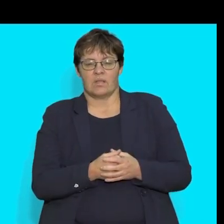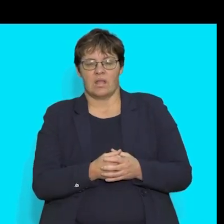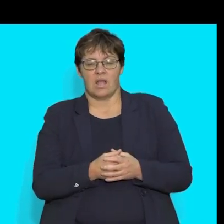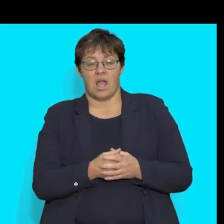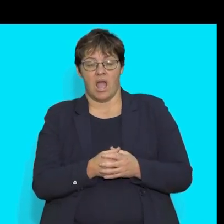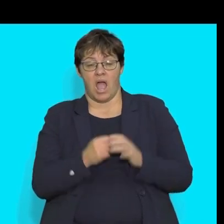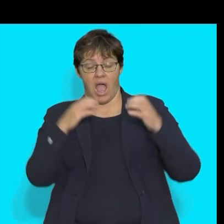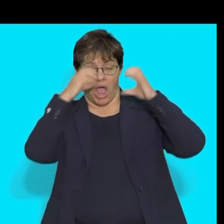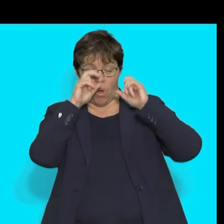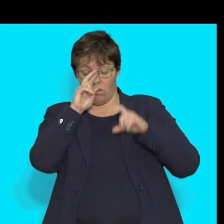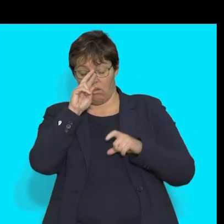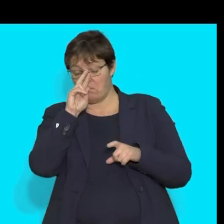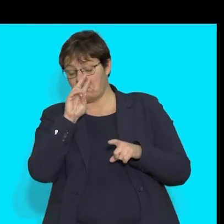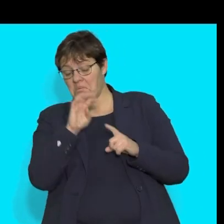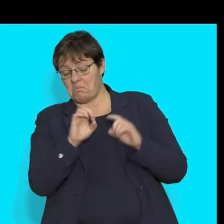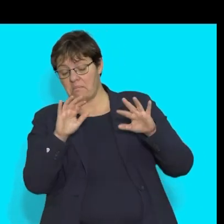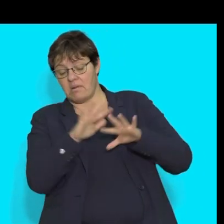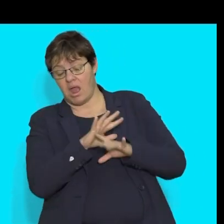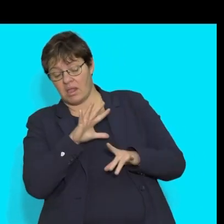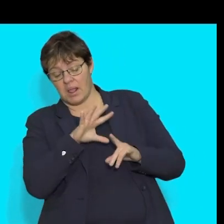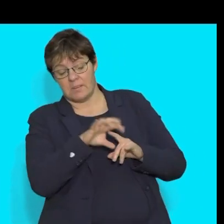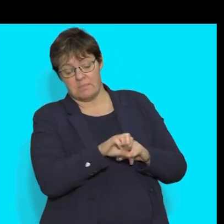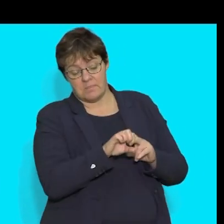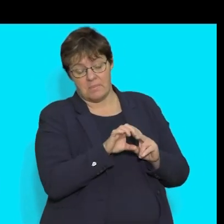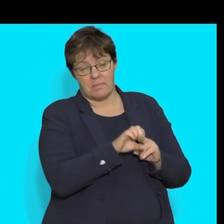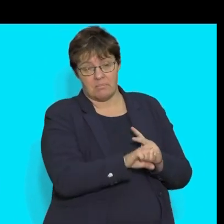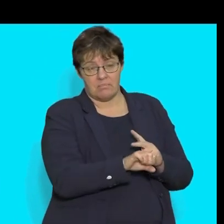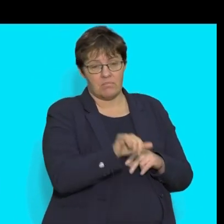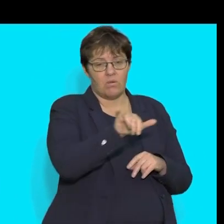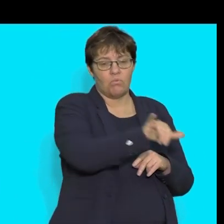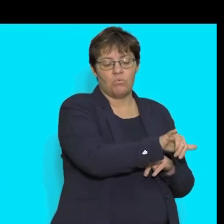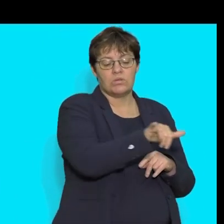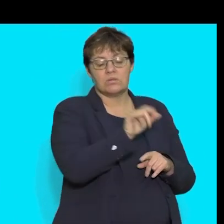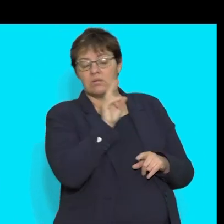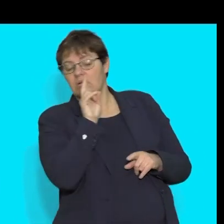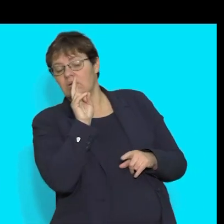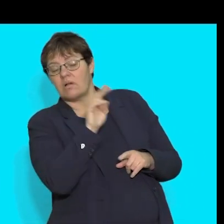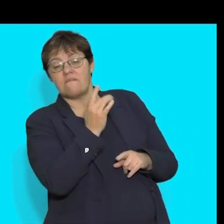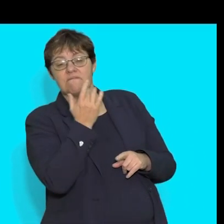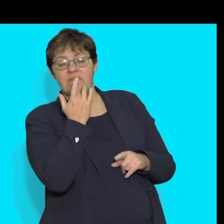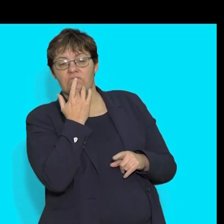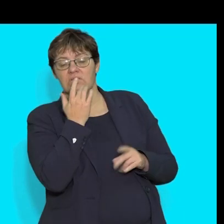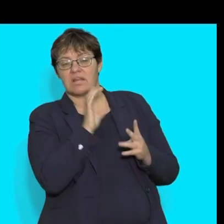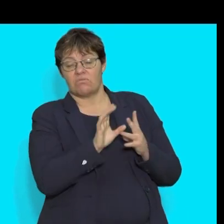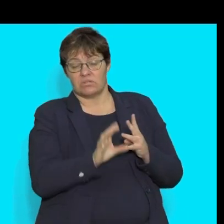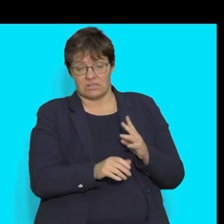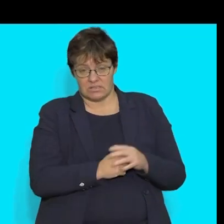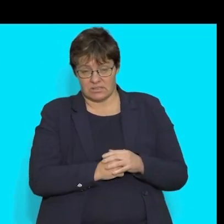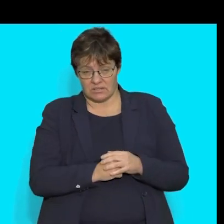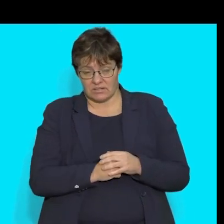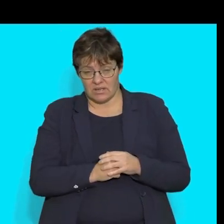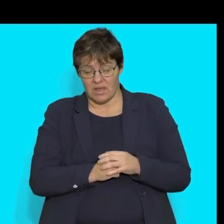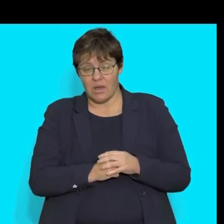hunt in the area at night, which mice have the more favorable